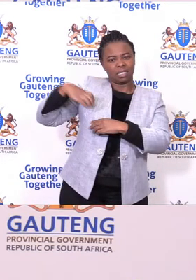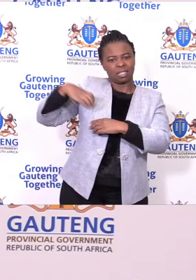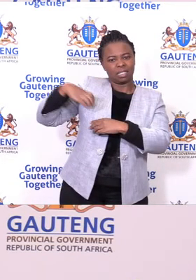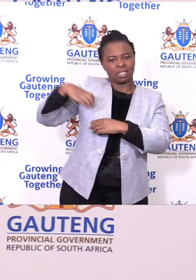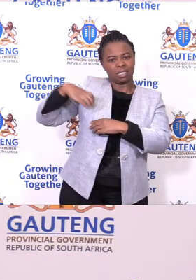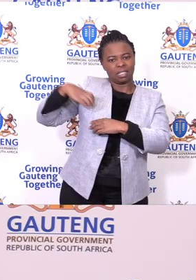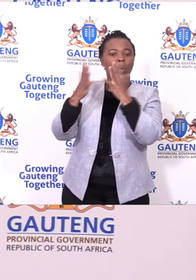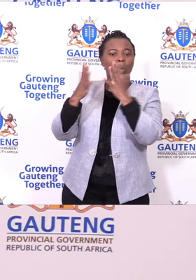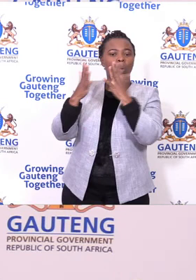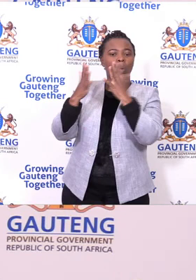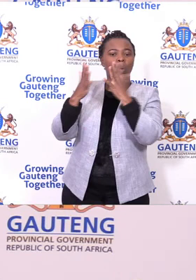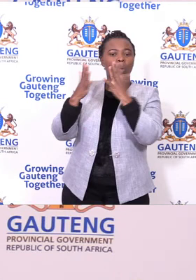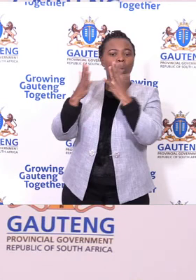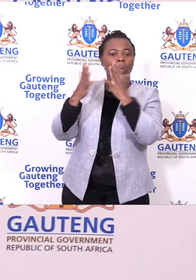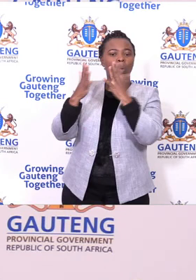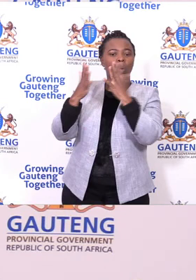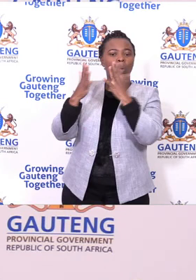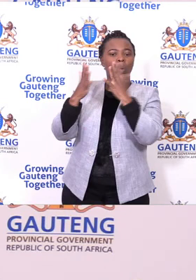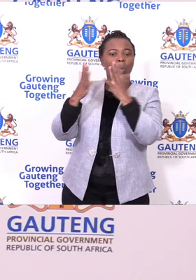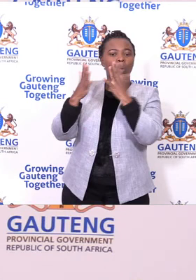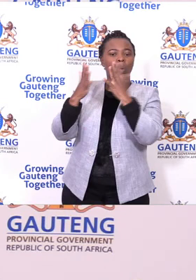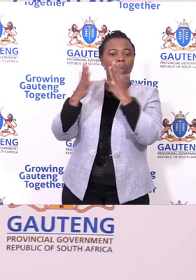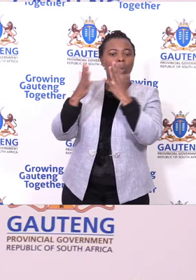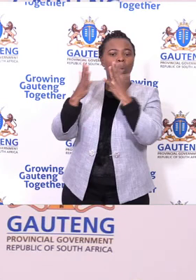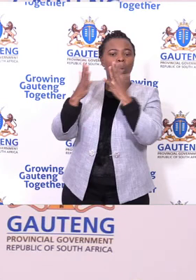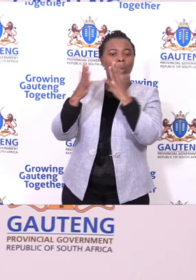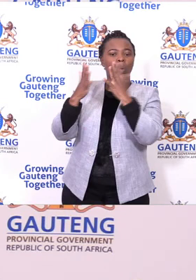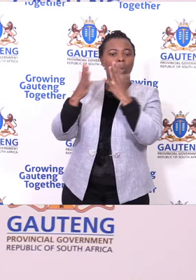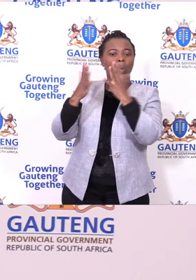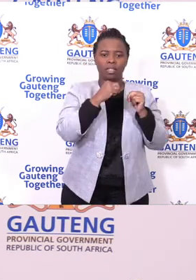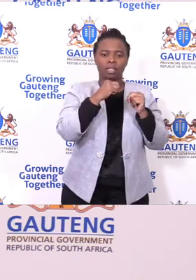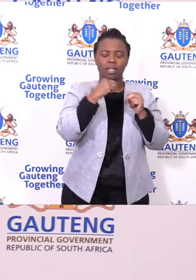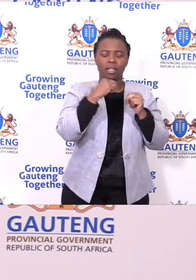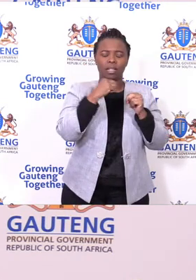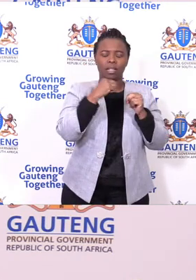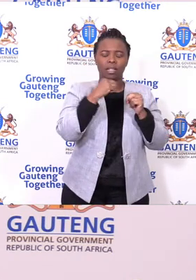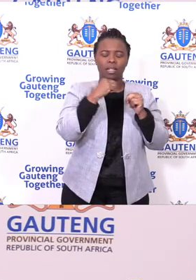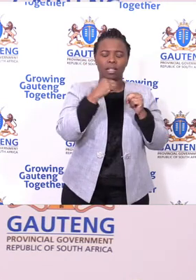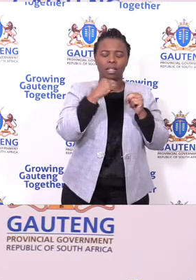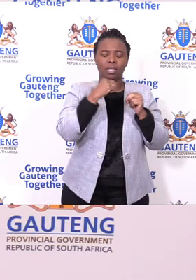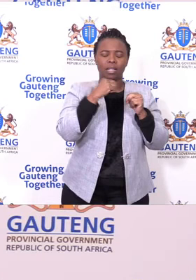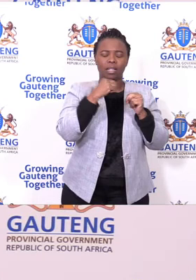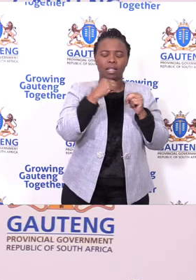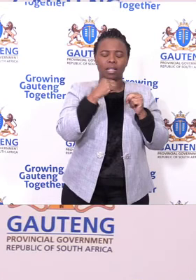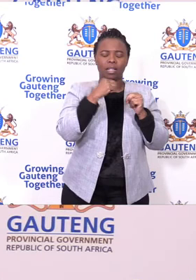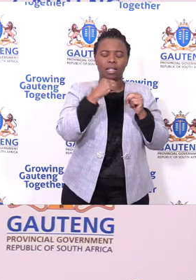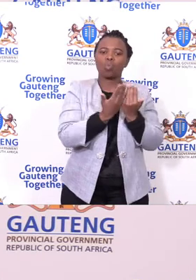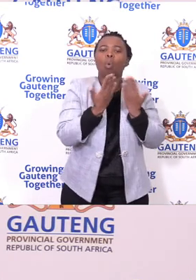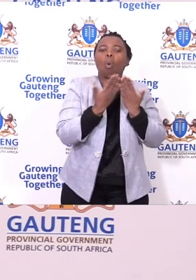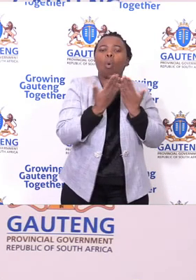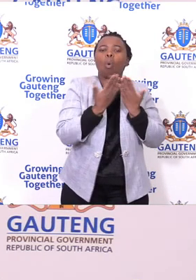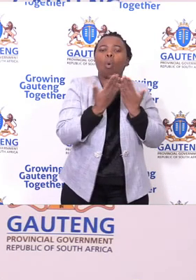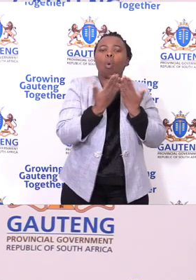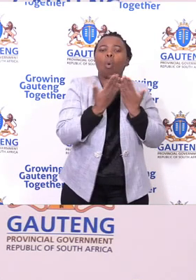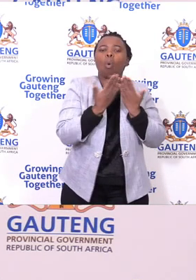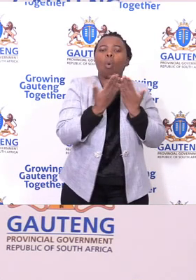delegated that responsibility to the minister, the national minister. So our inputs, we will